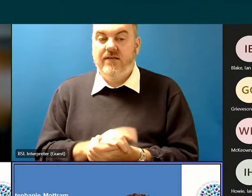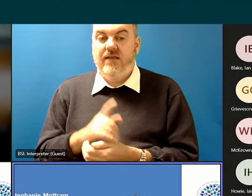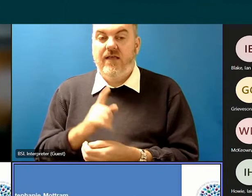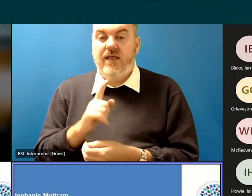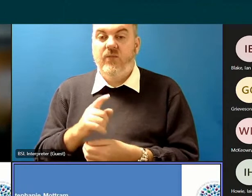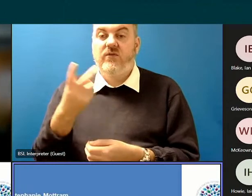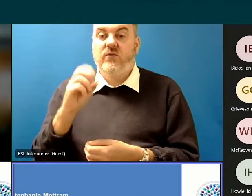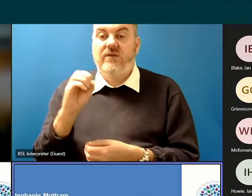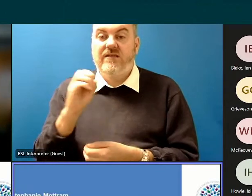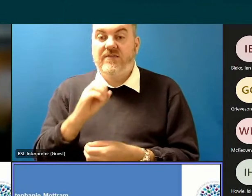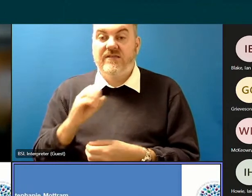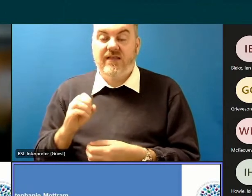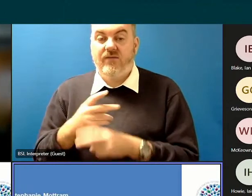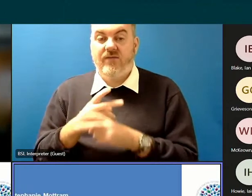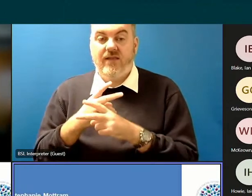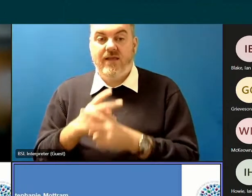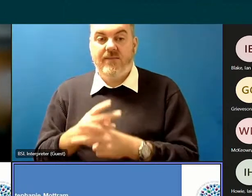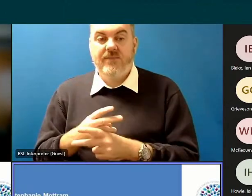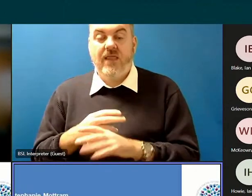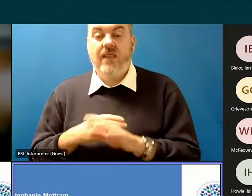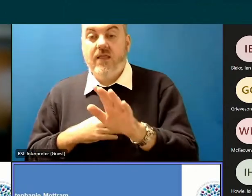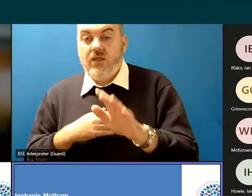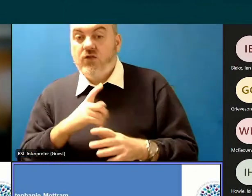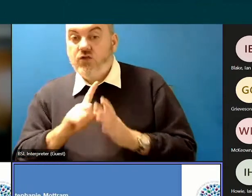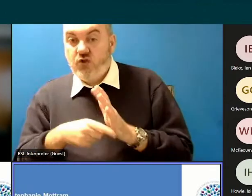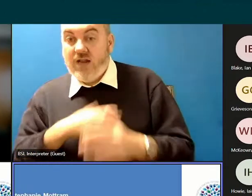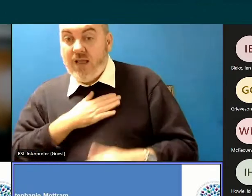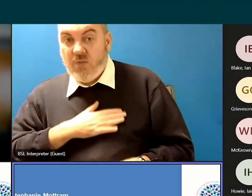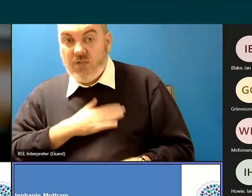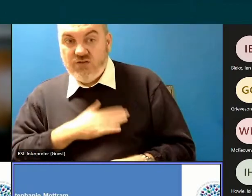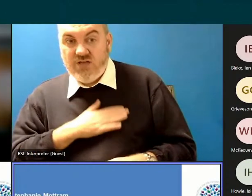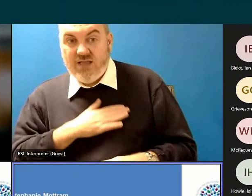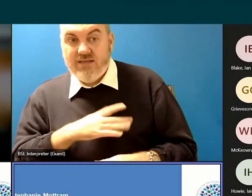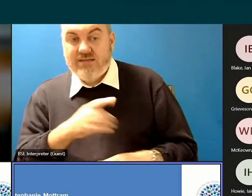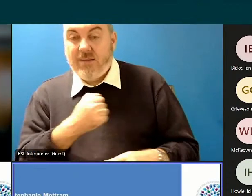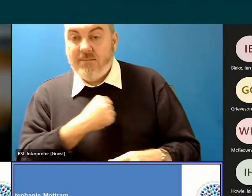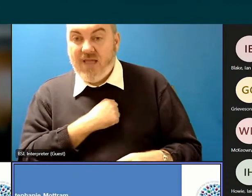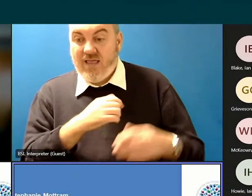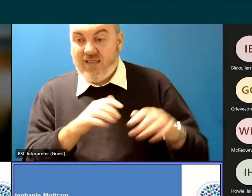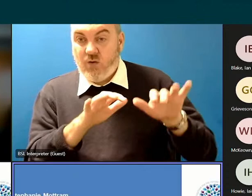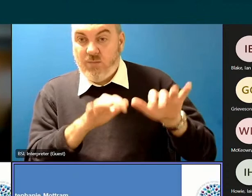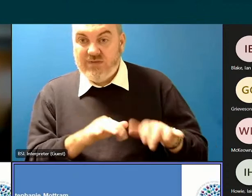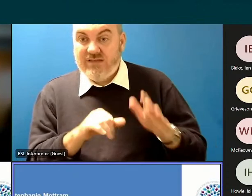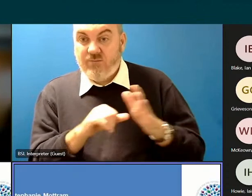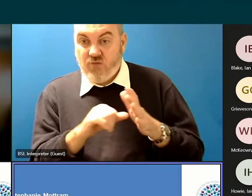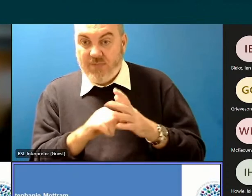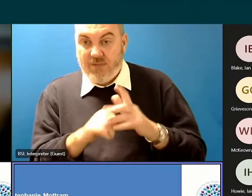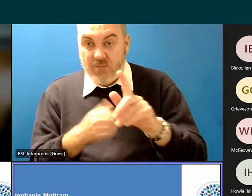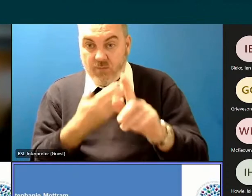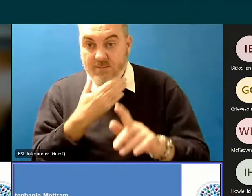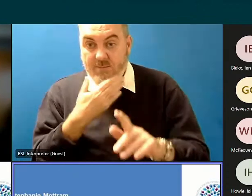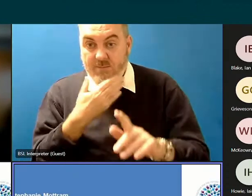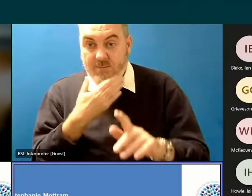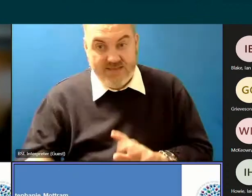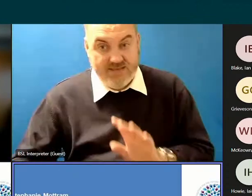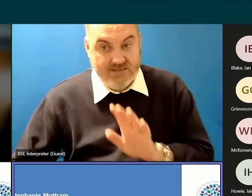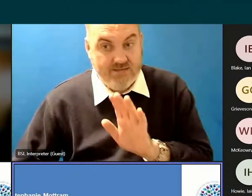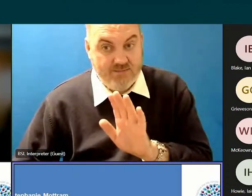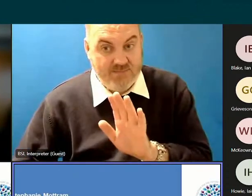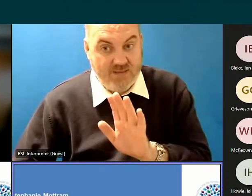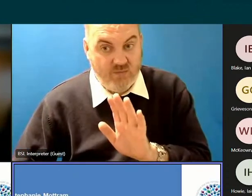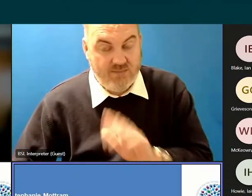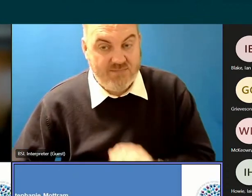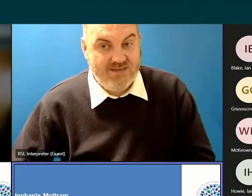of the care, 80% is in the independent sector. And remember, these are independent businesses, so we can only